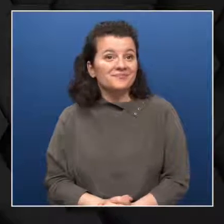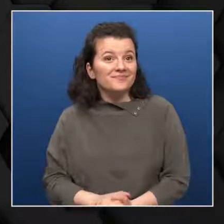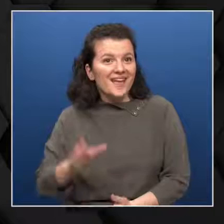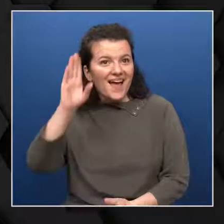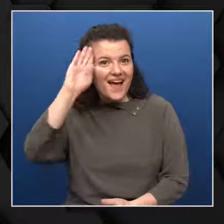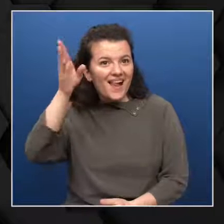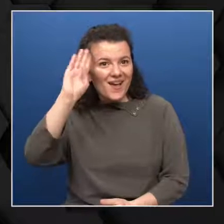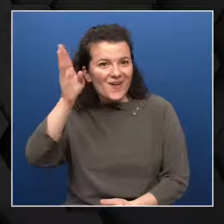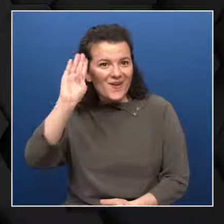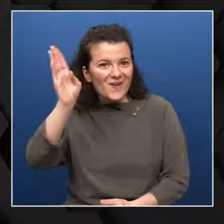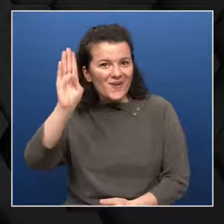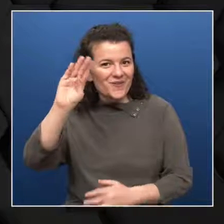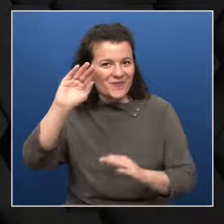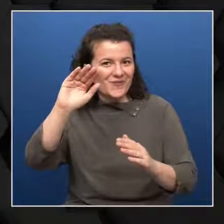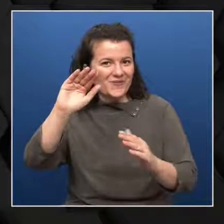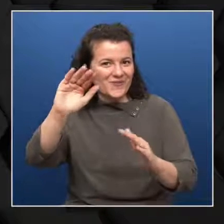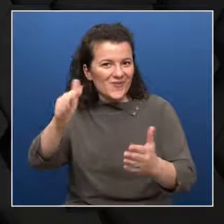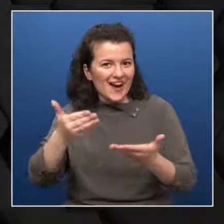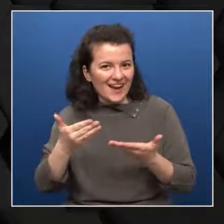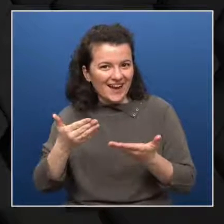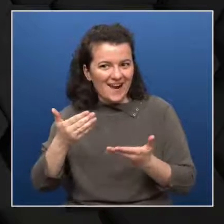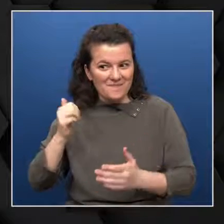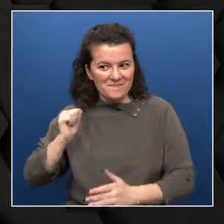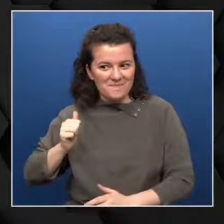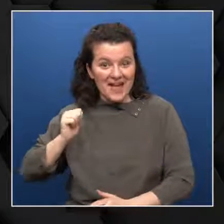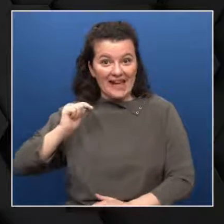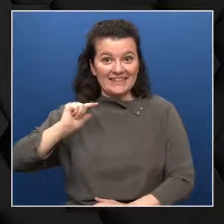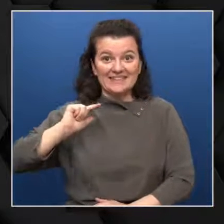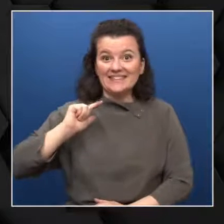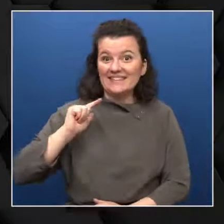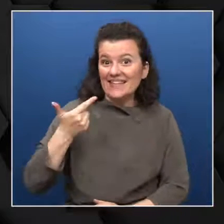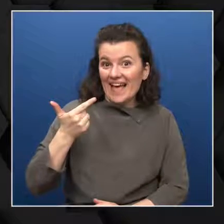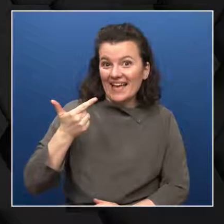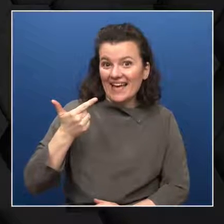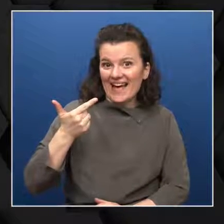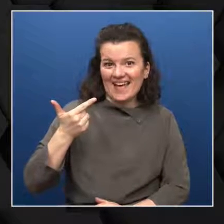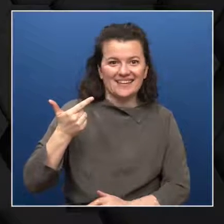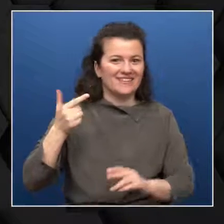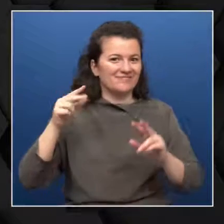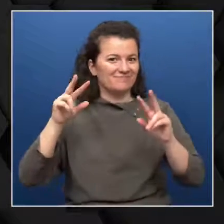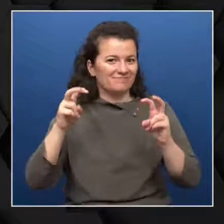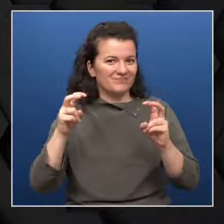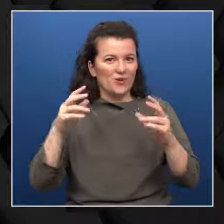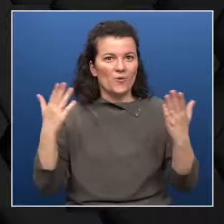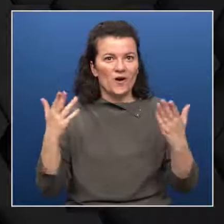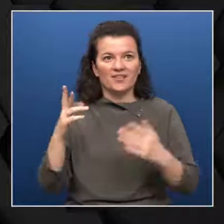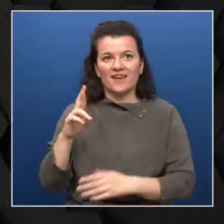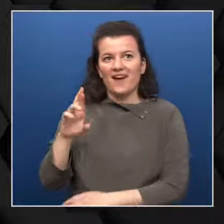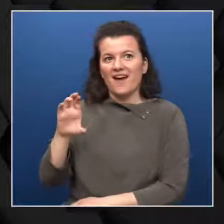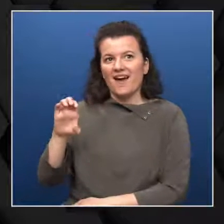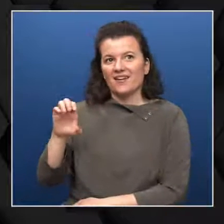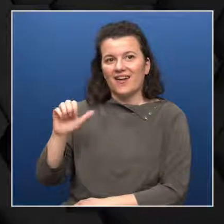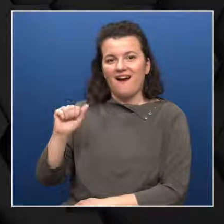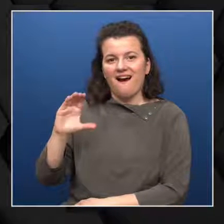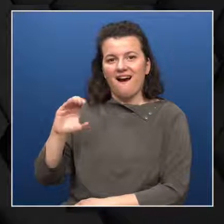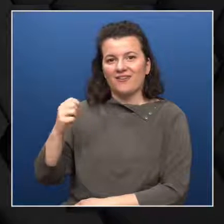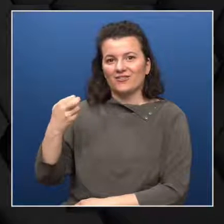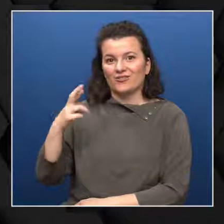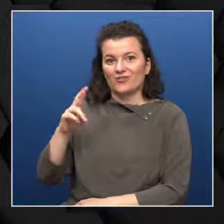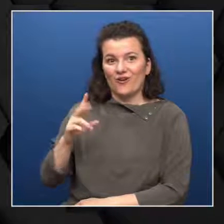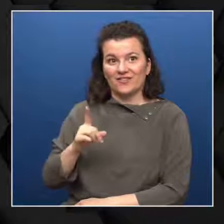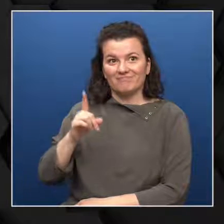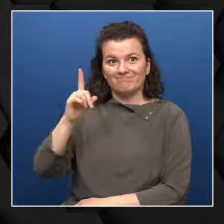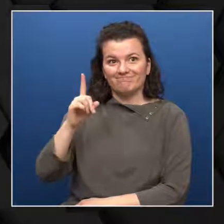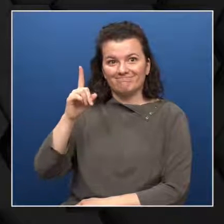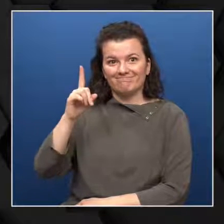Hello, and welcome to the second episode, is it an episode? Of the Reactors Accessible Event Series. We